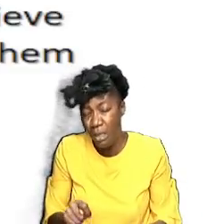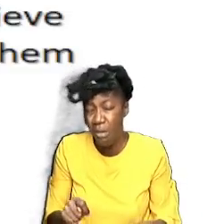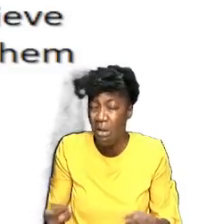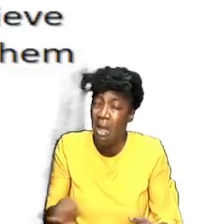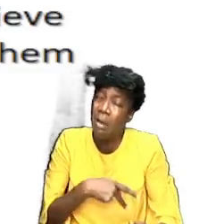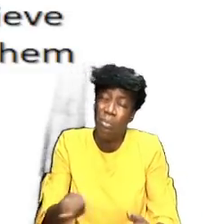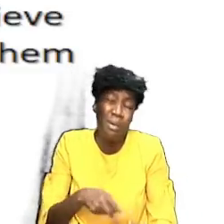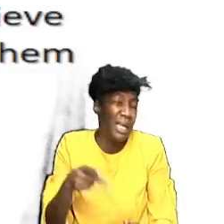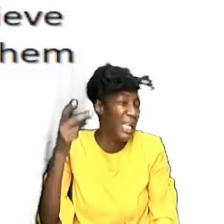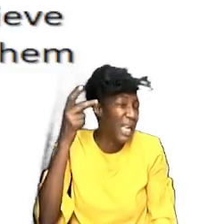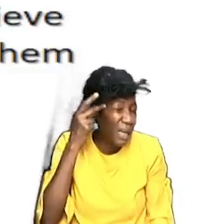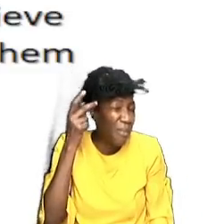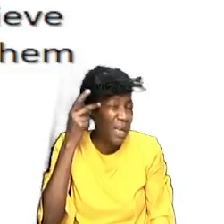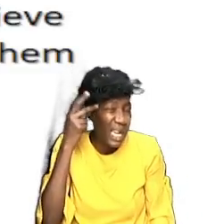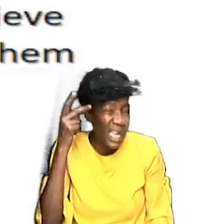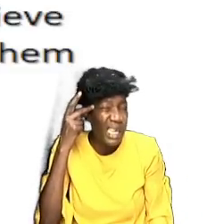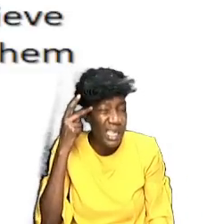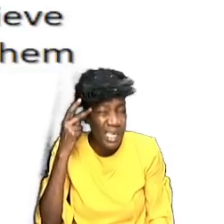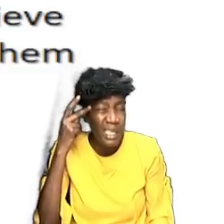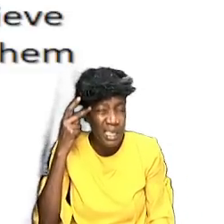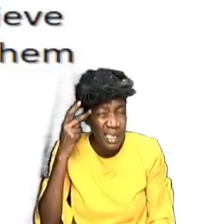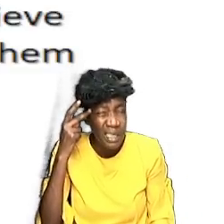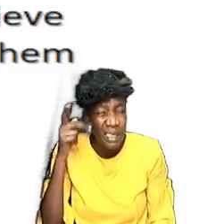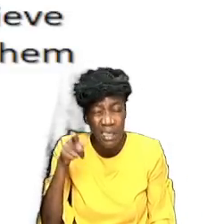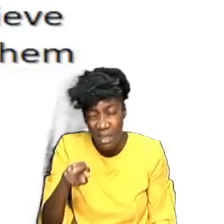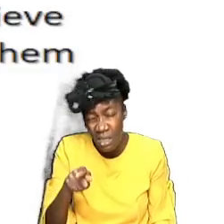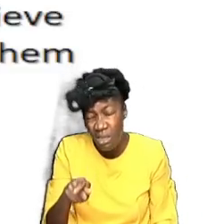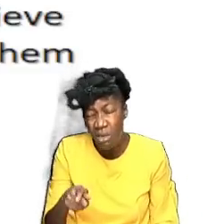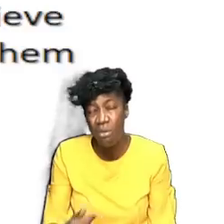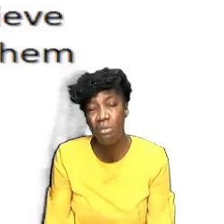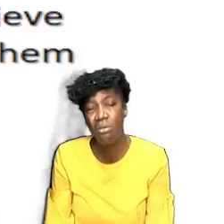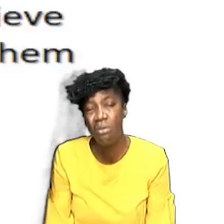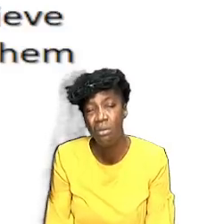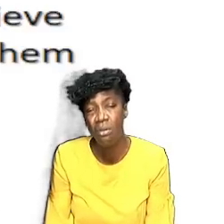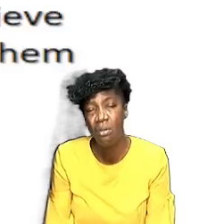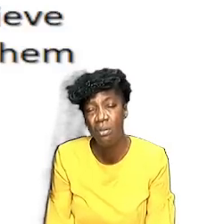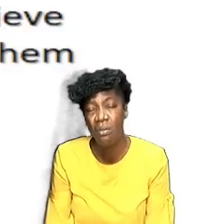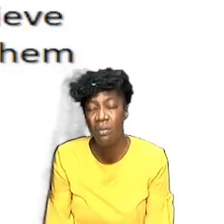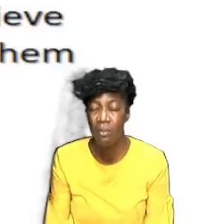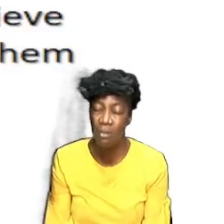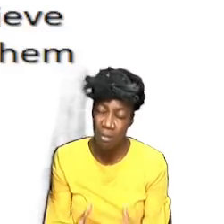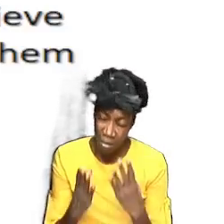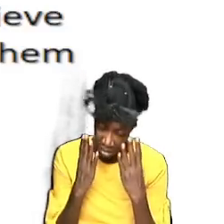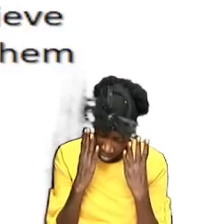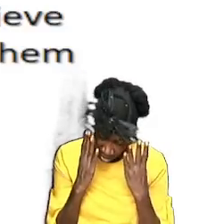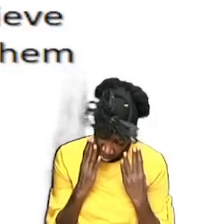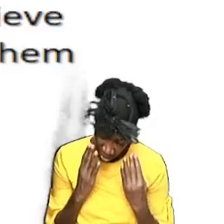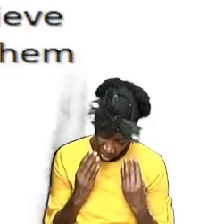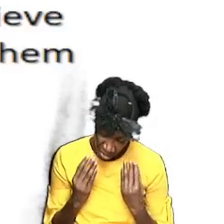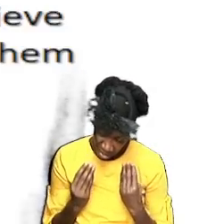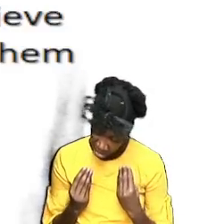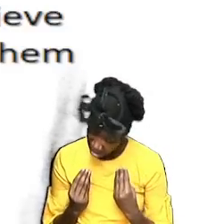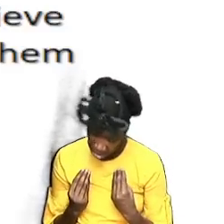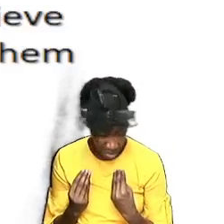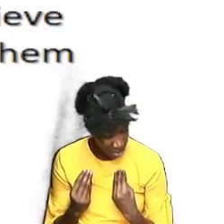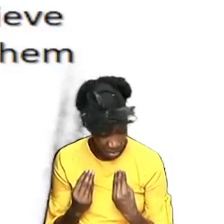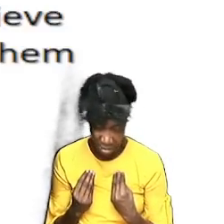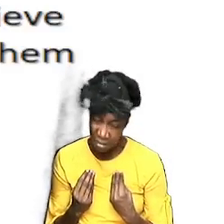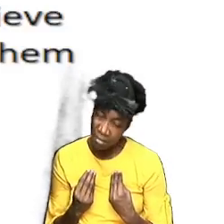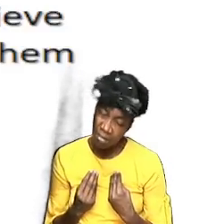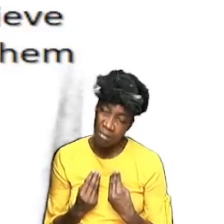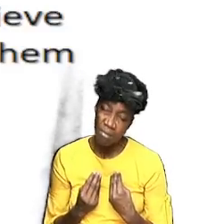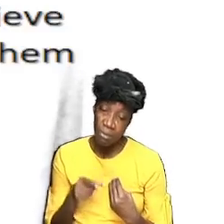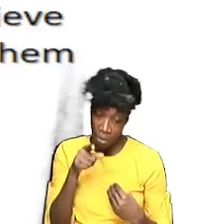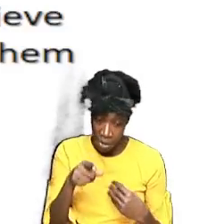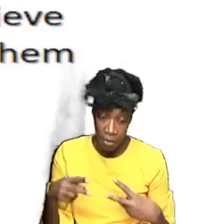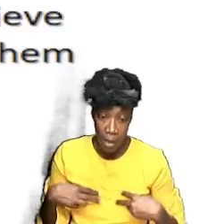and trying to get you to be in a state where you're discouraged and depressed. But when you have faith,